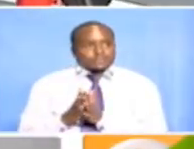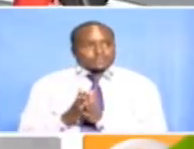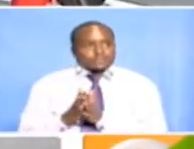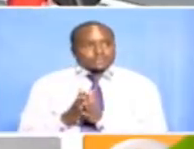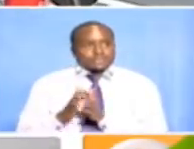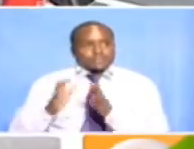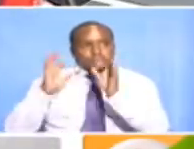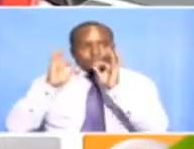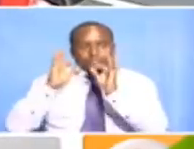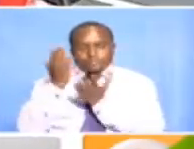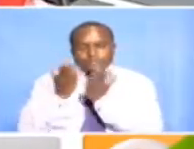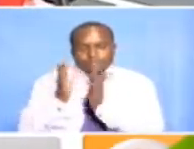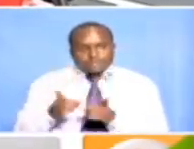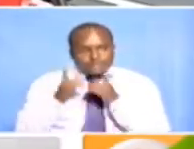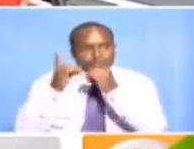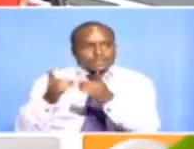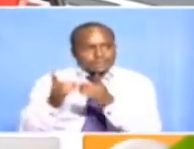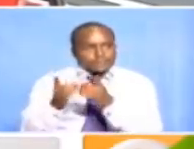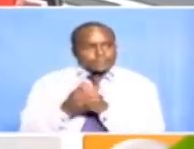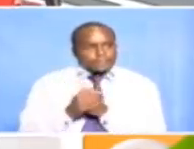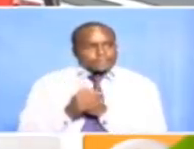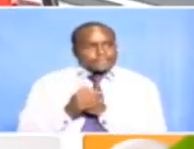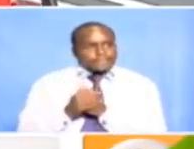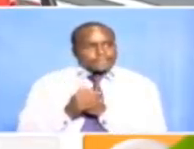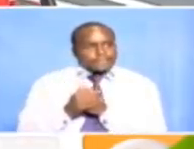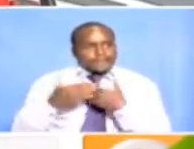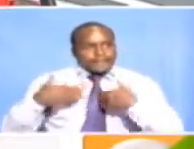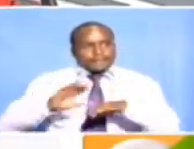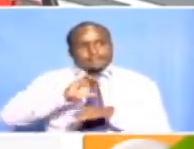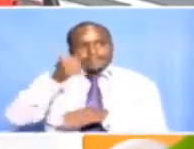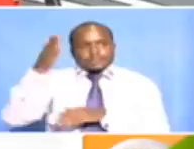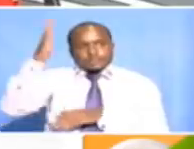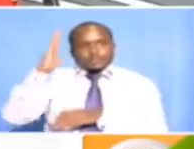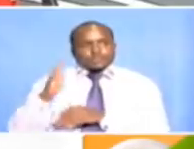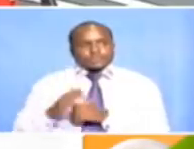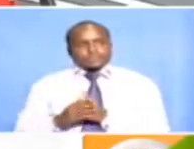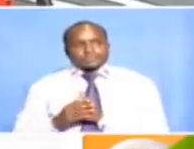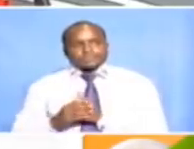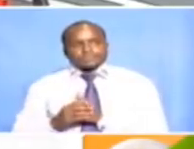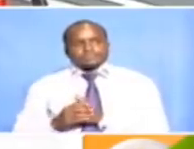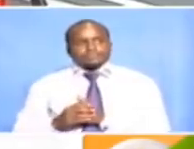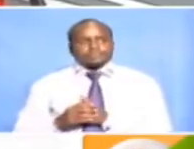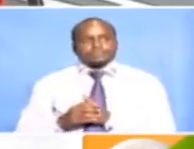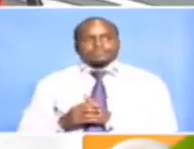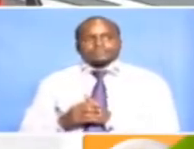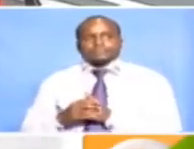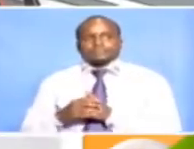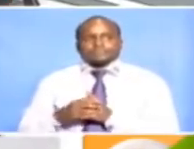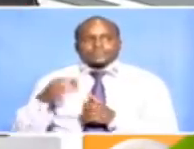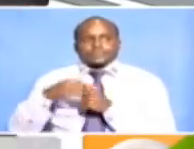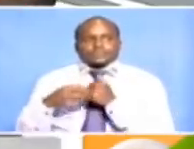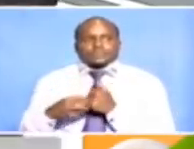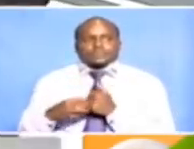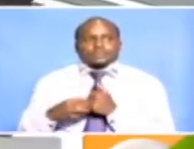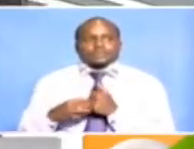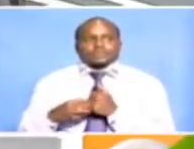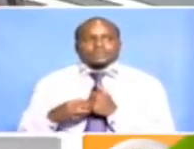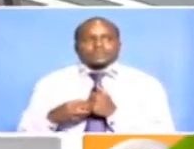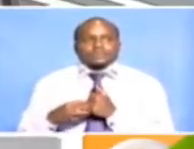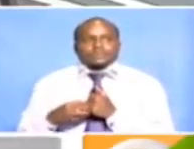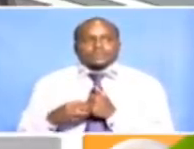excellent in service delivery, I leave the rest to God. Governor Mike Sonko, sparing